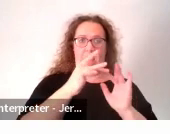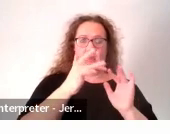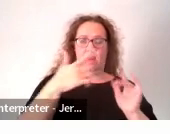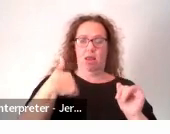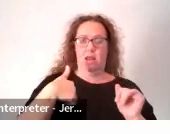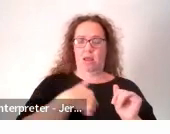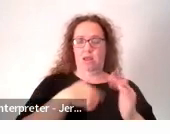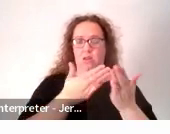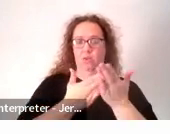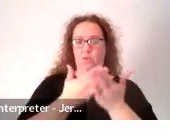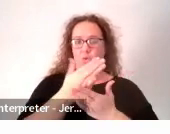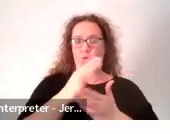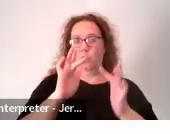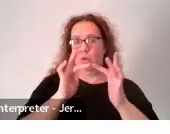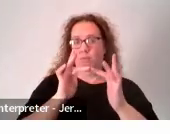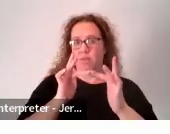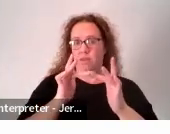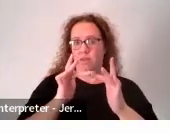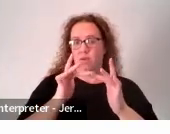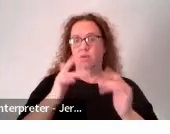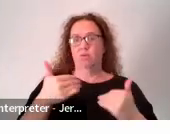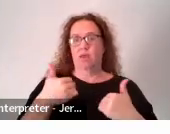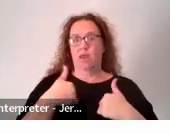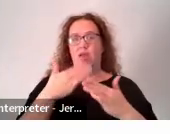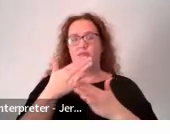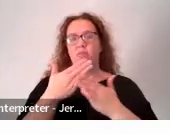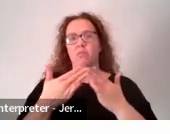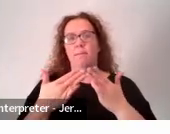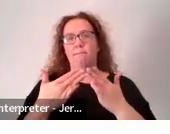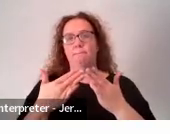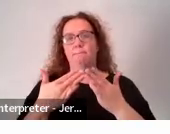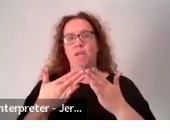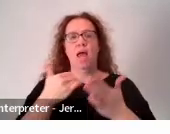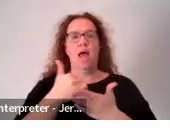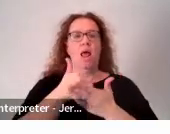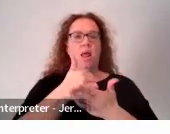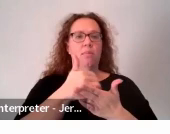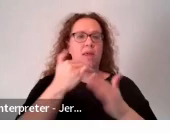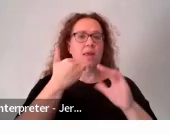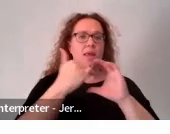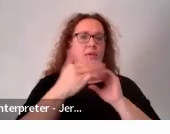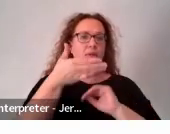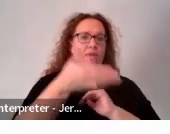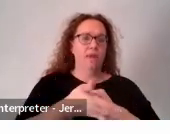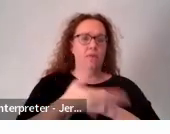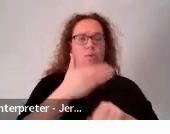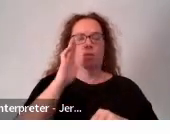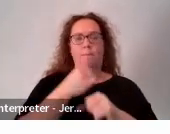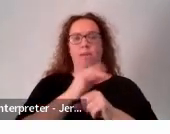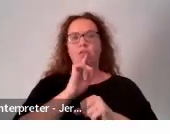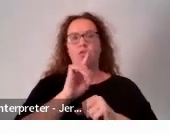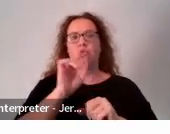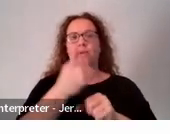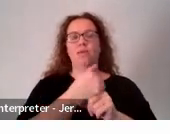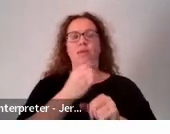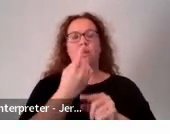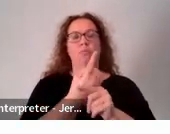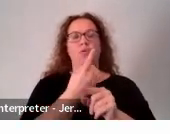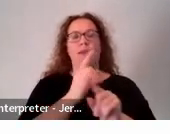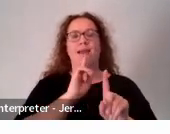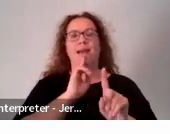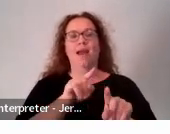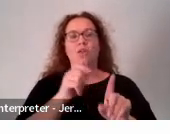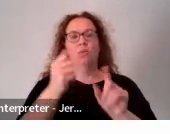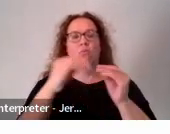us through the website, we have some help emails there. We'll make sure you get an answer with a little bit